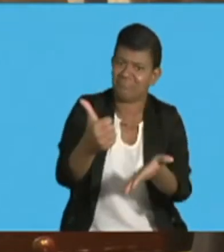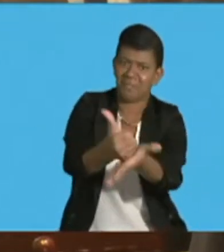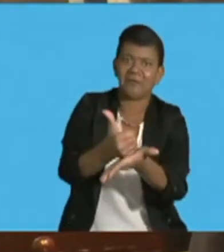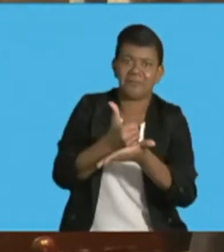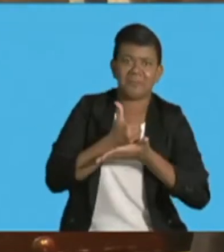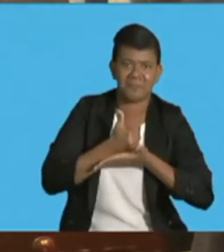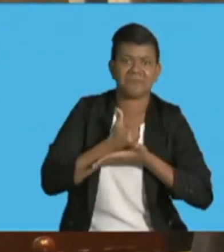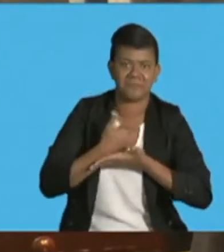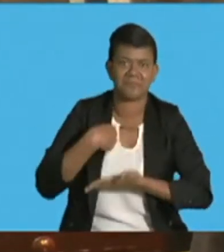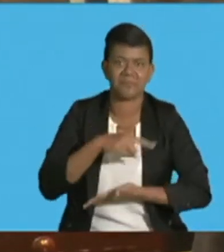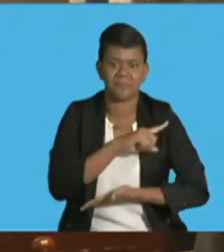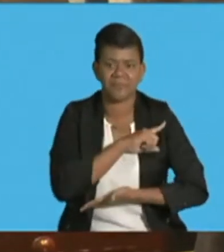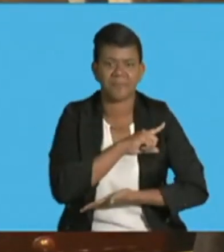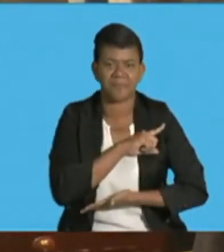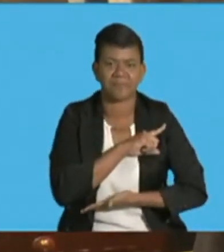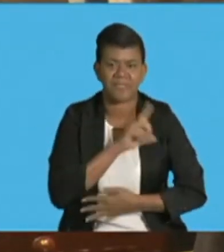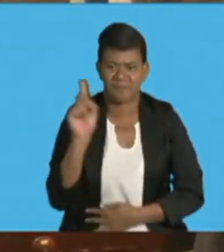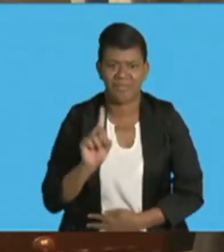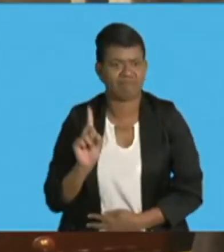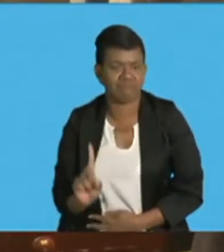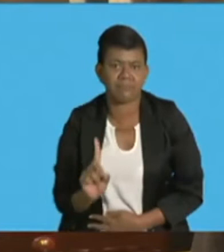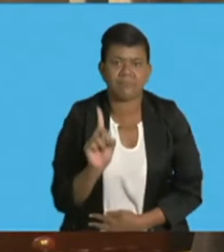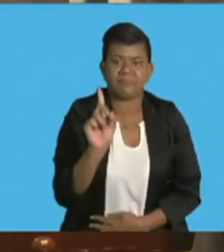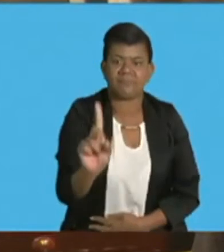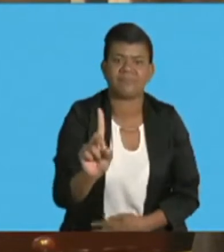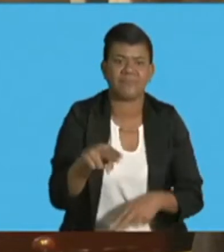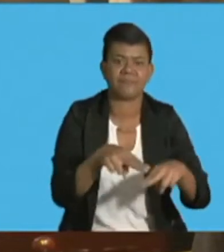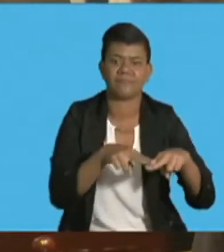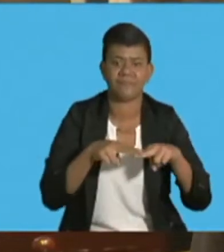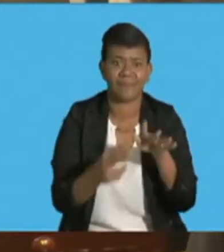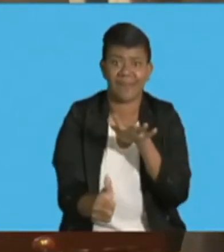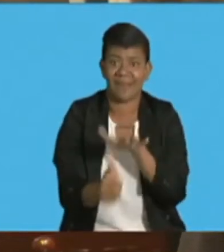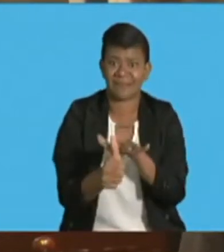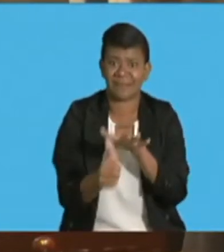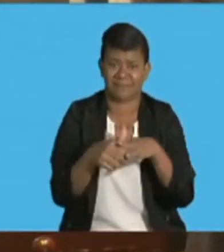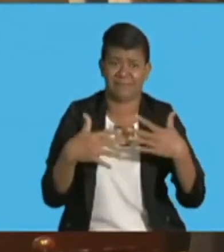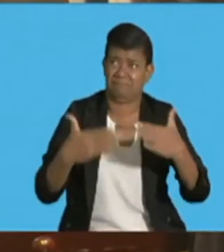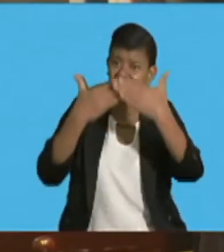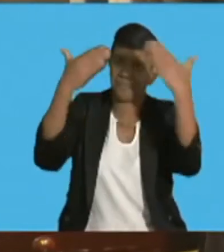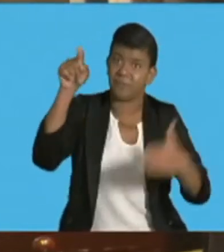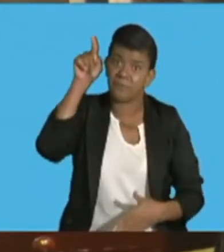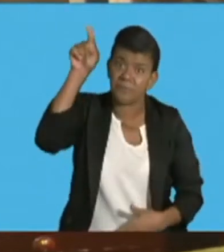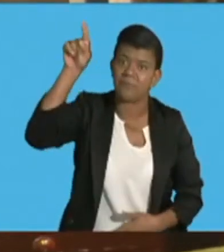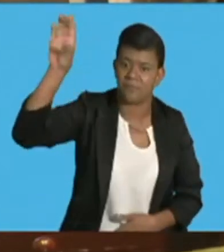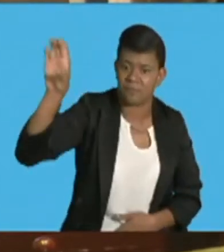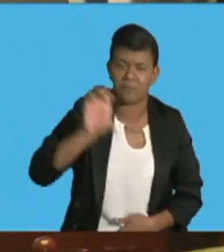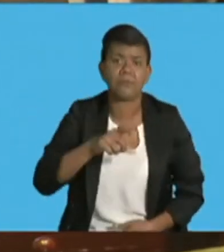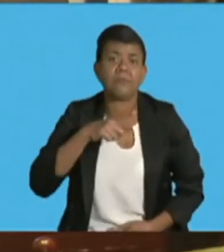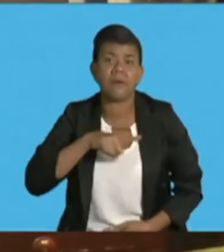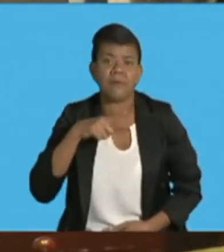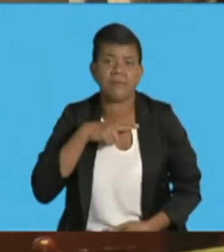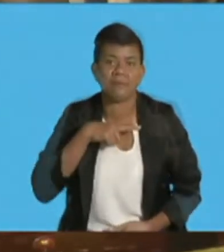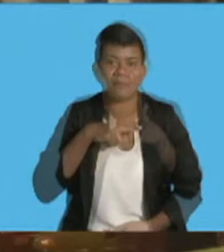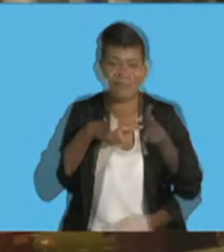line. Fiji's eligibility to access this large pool of funding is a result of revisions to World Bank's IDA Small